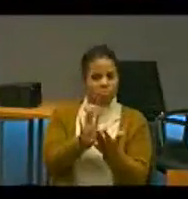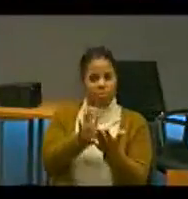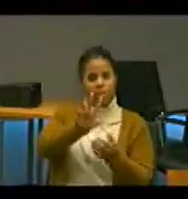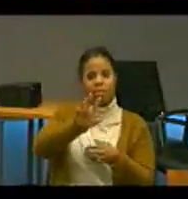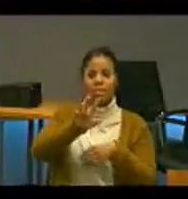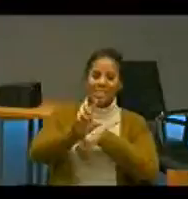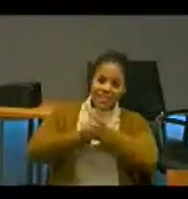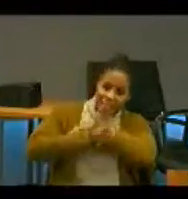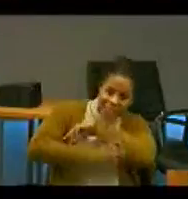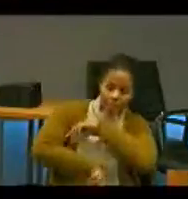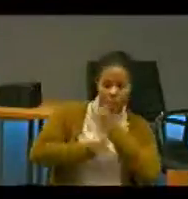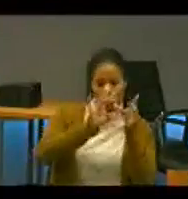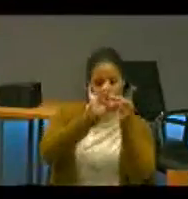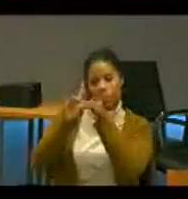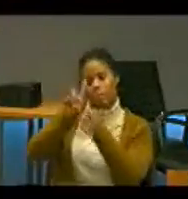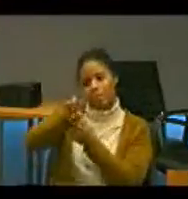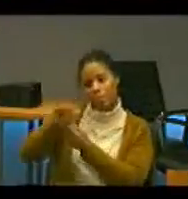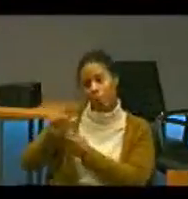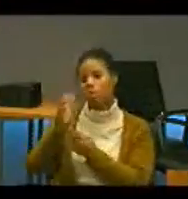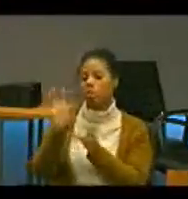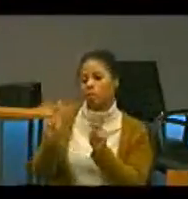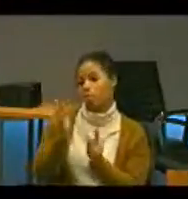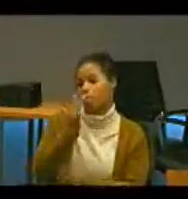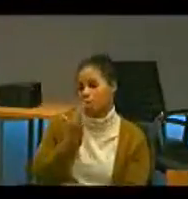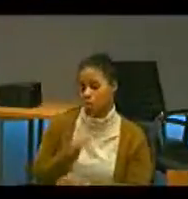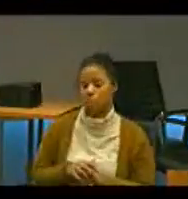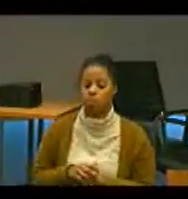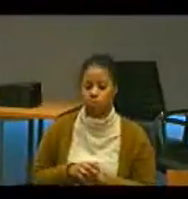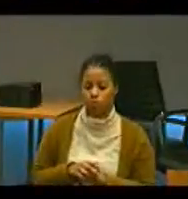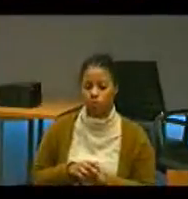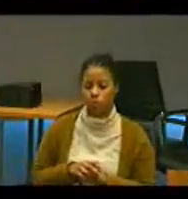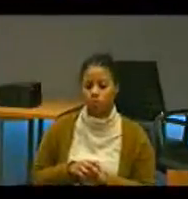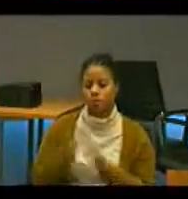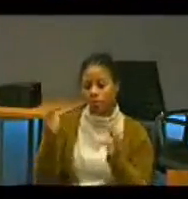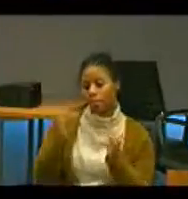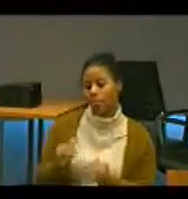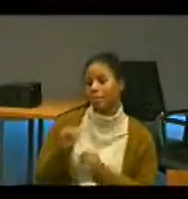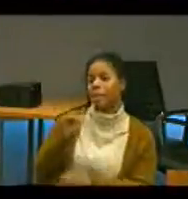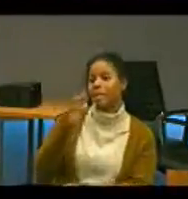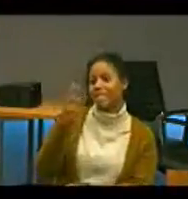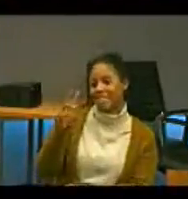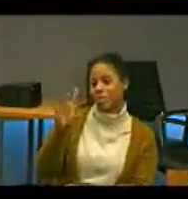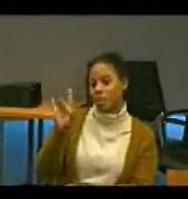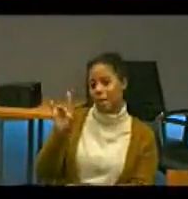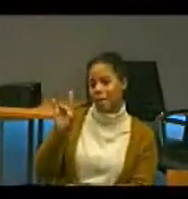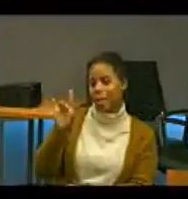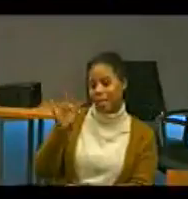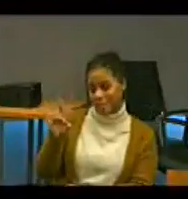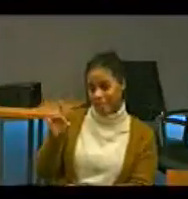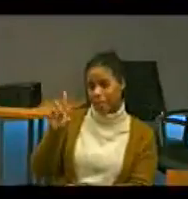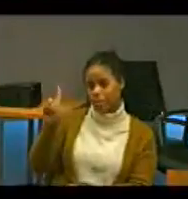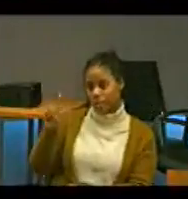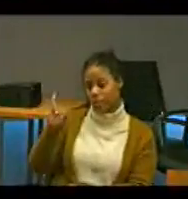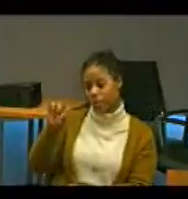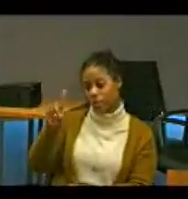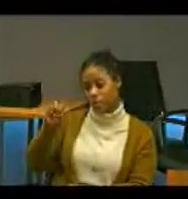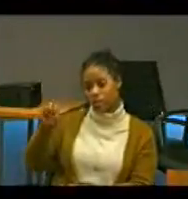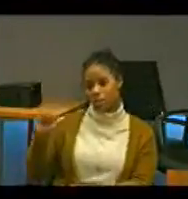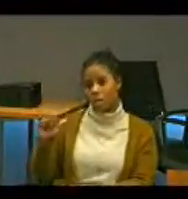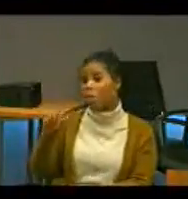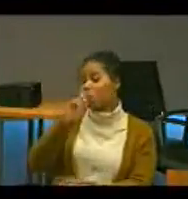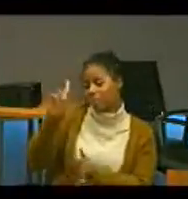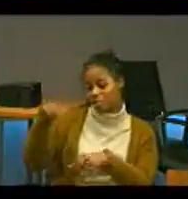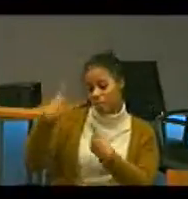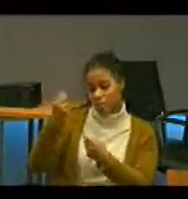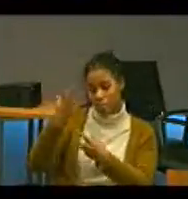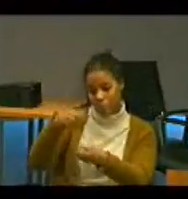identification. Historically, the utility of Section 618D has been extremely limited. For many years, states were allowed broad authority to define